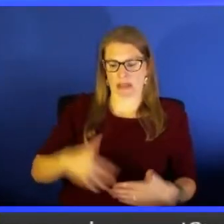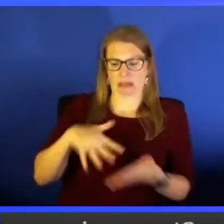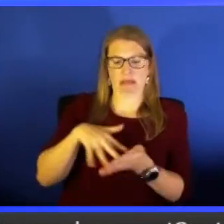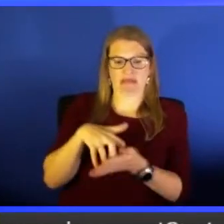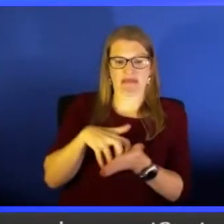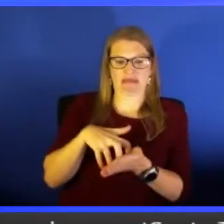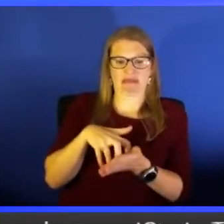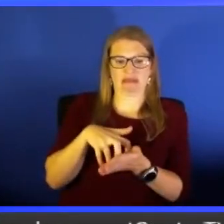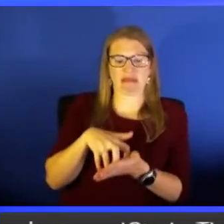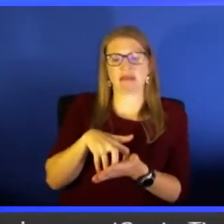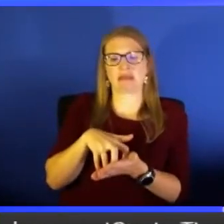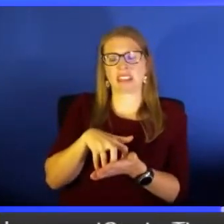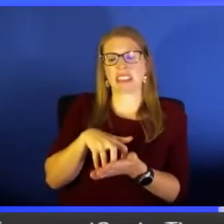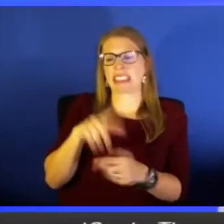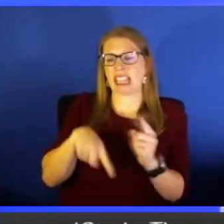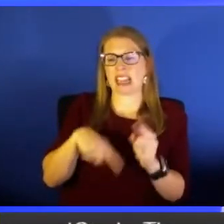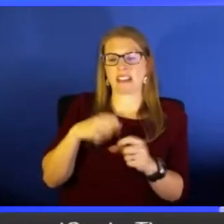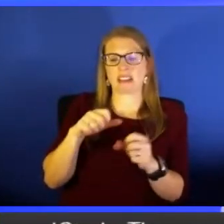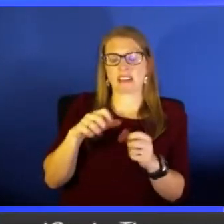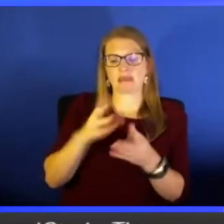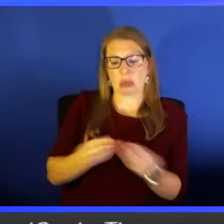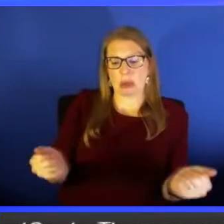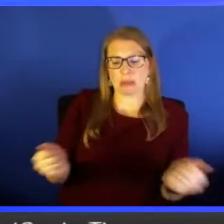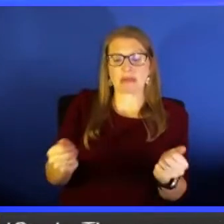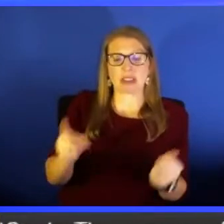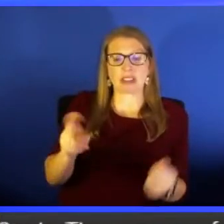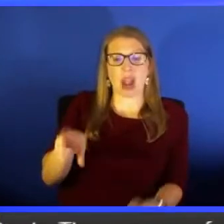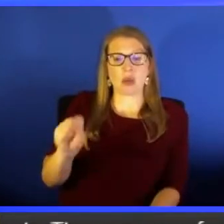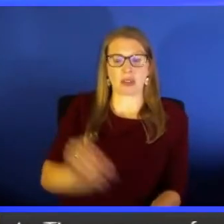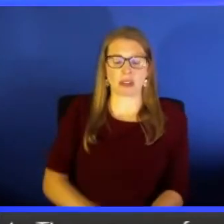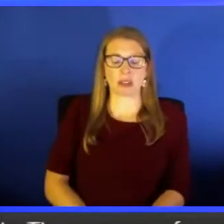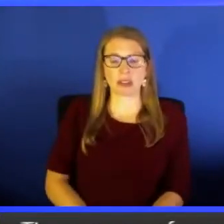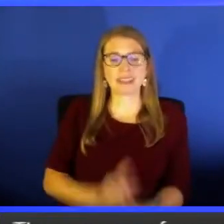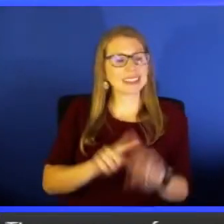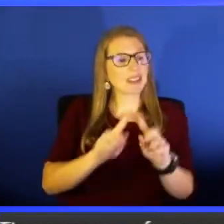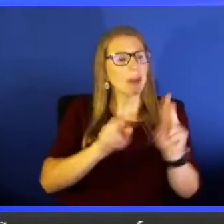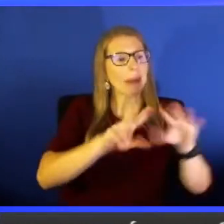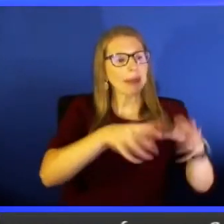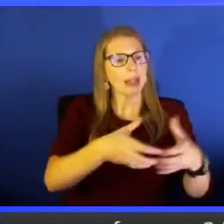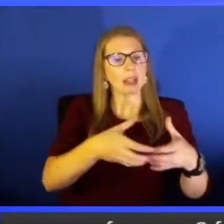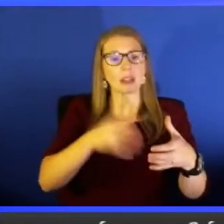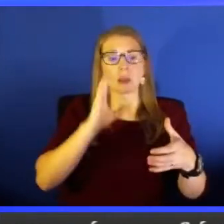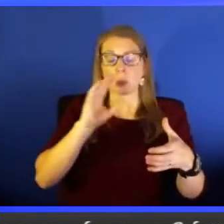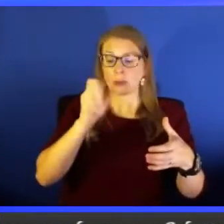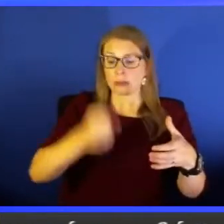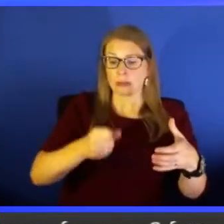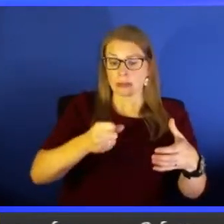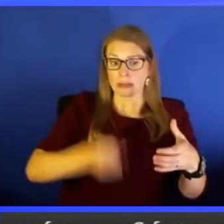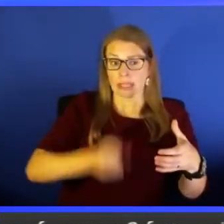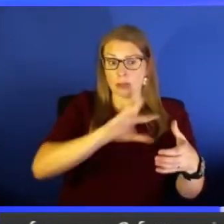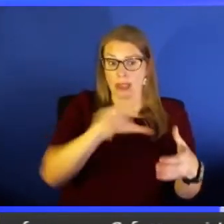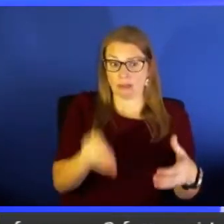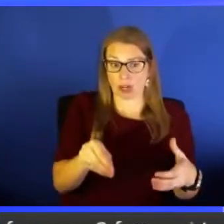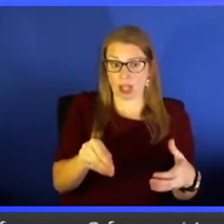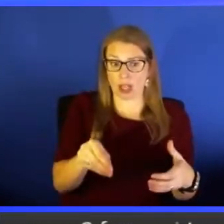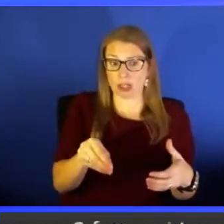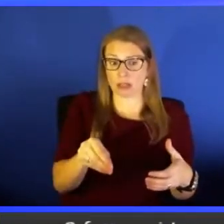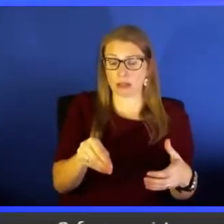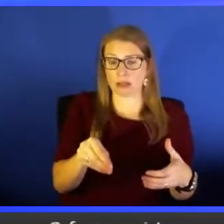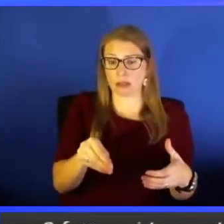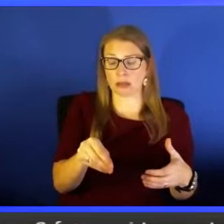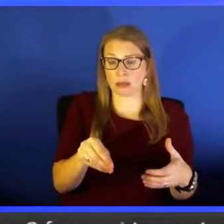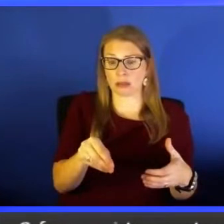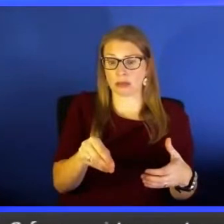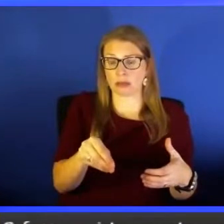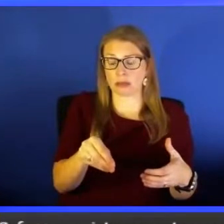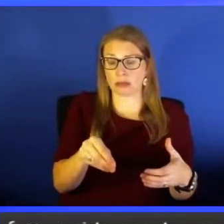virus. And we have seen this in different populations. You know, we know South Africa has been home to